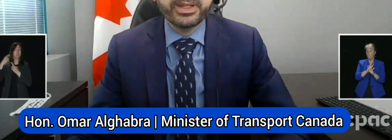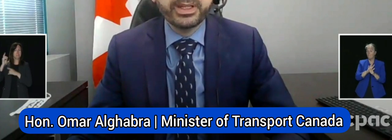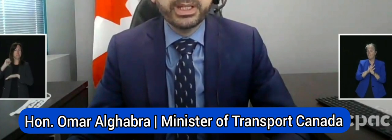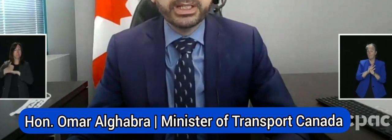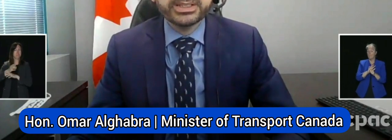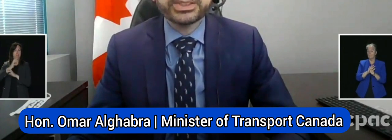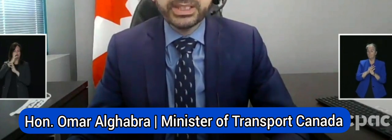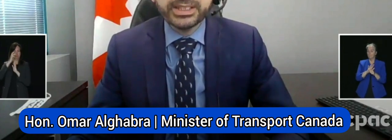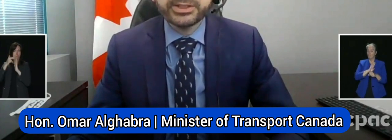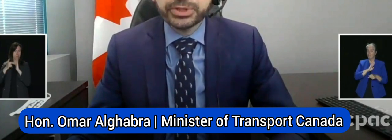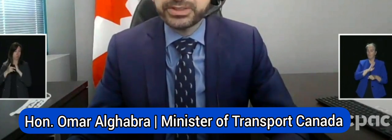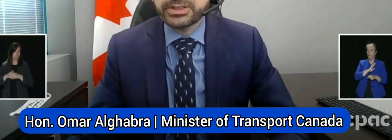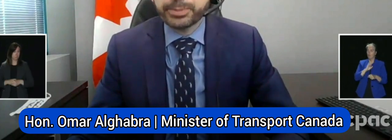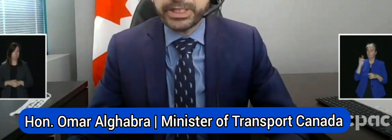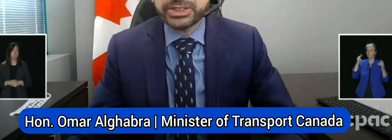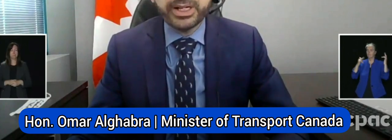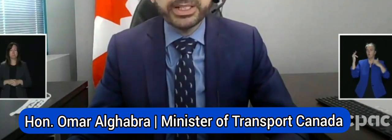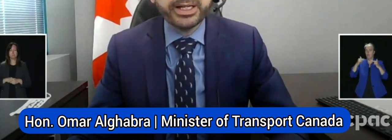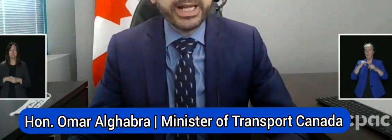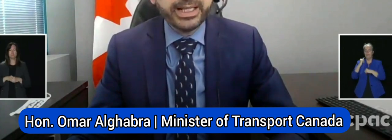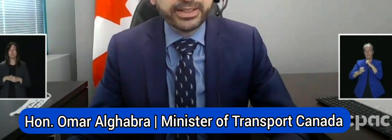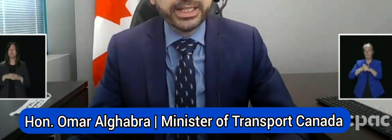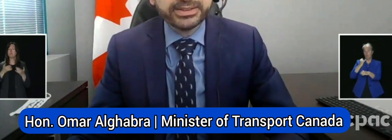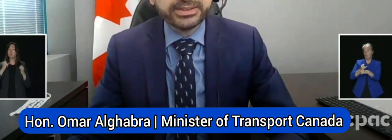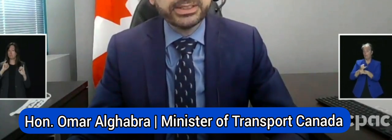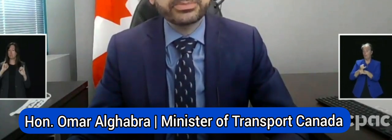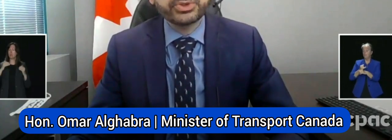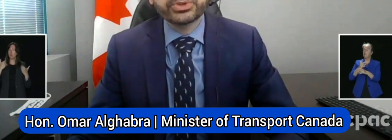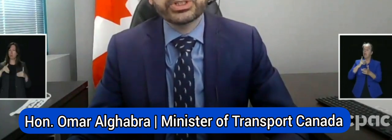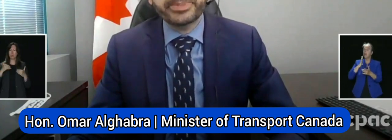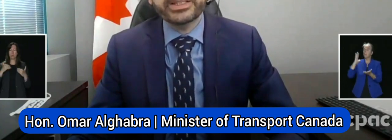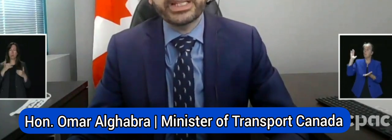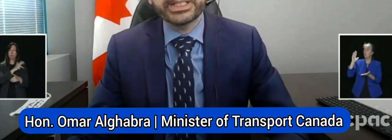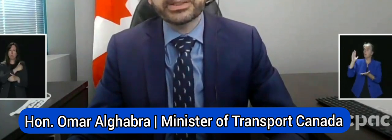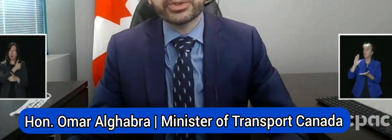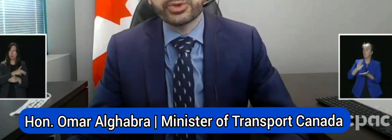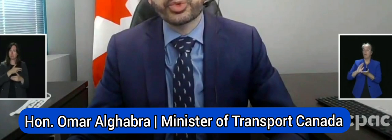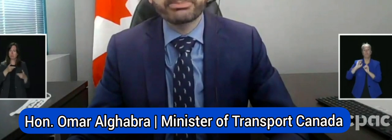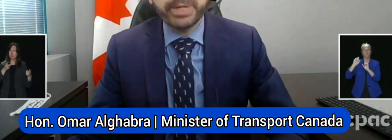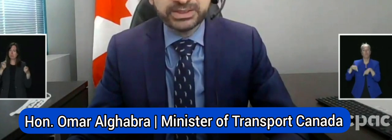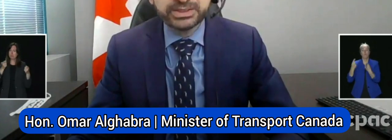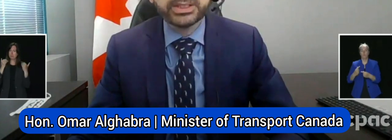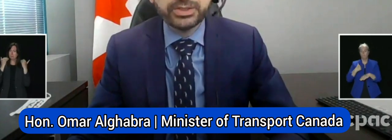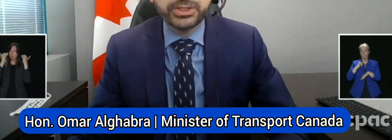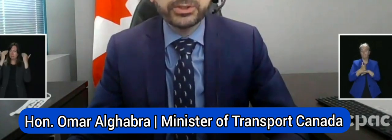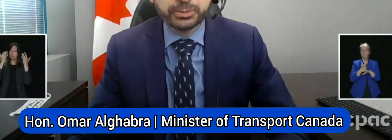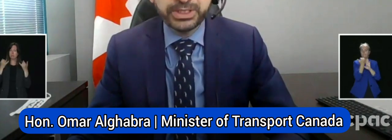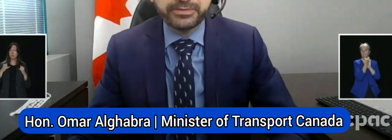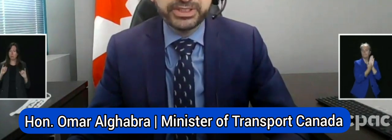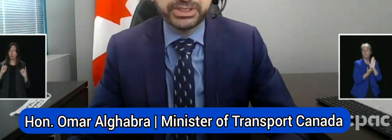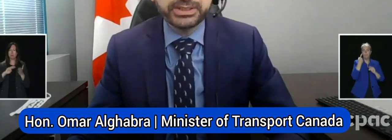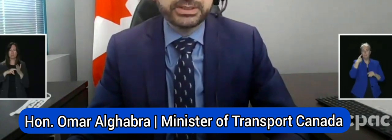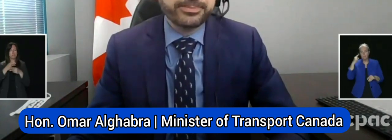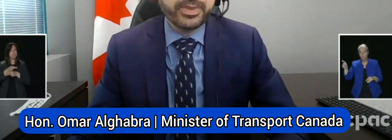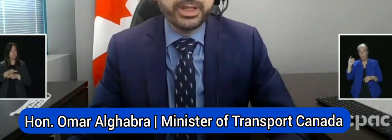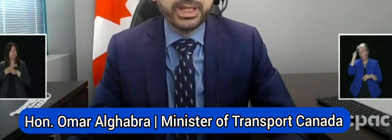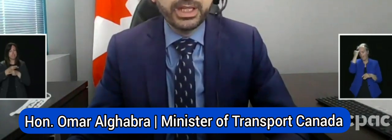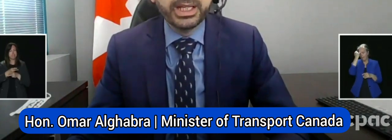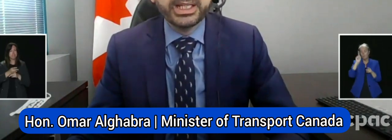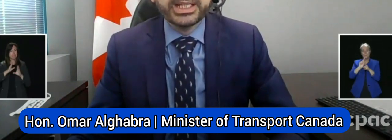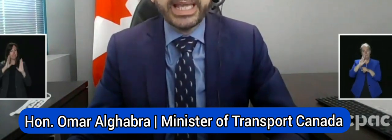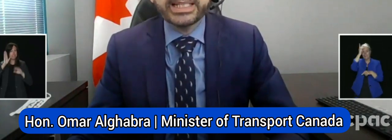place. There's still increased pressure on our healthcare system due to the pandemic, so we must continue to be